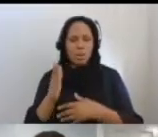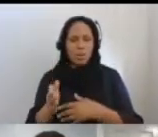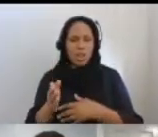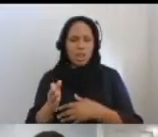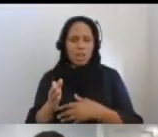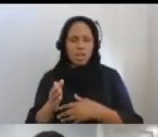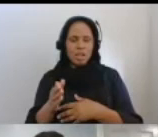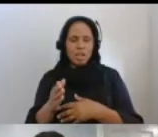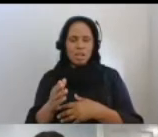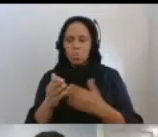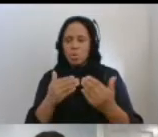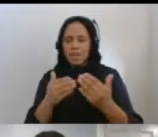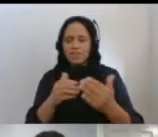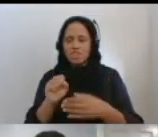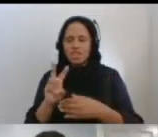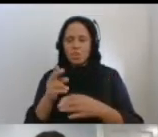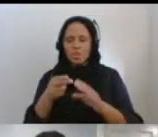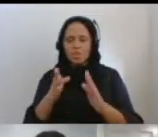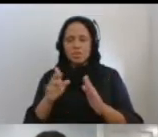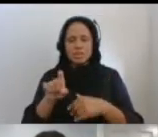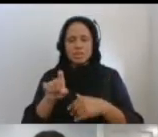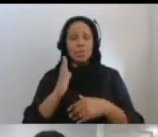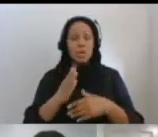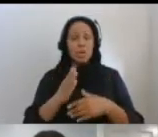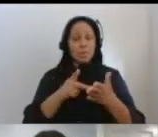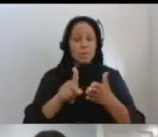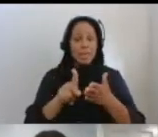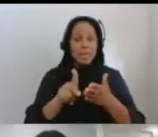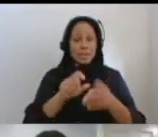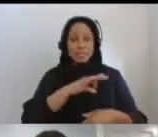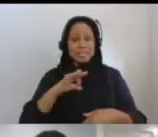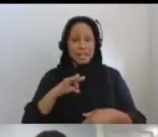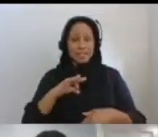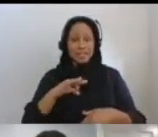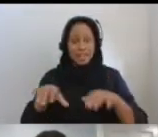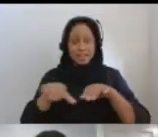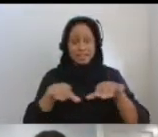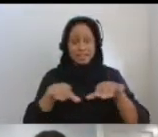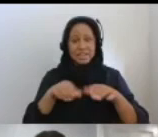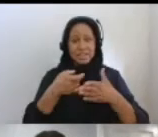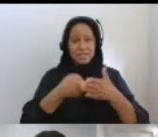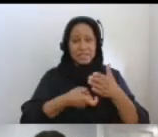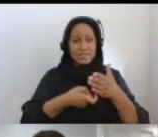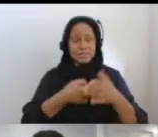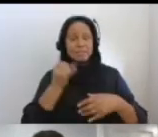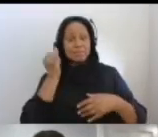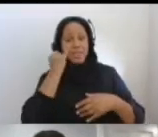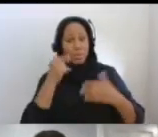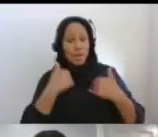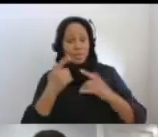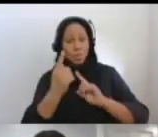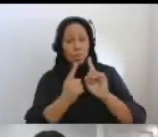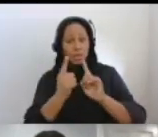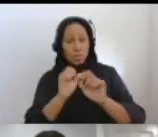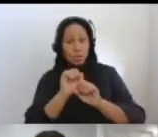the participant needs. It'll pay for staff activity fees. So if you have a one-to-one worker on your budget who works with the